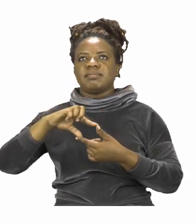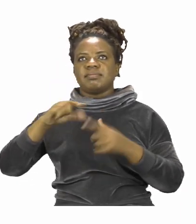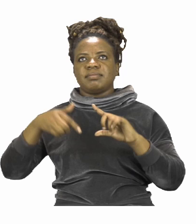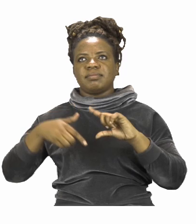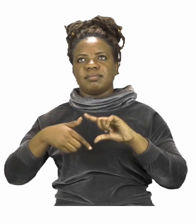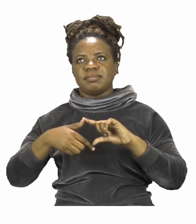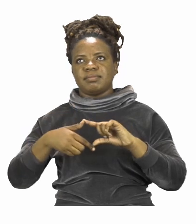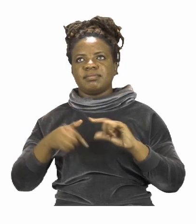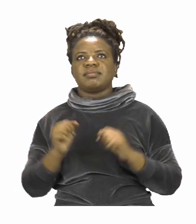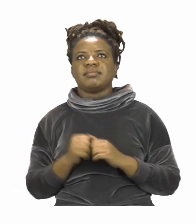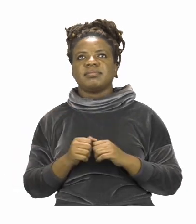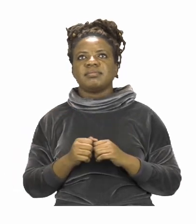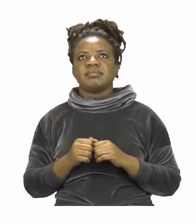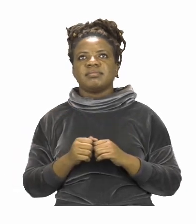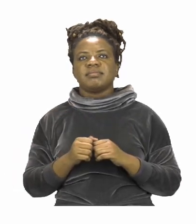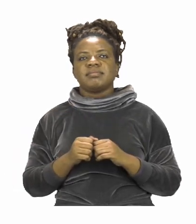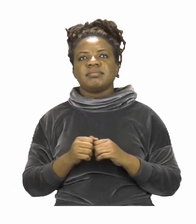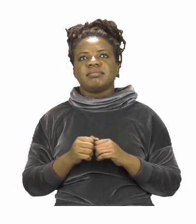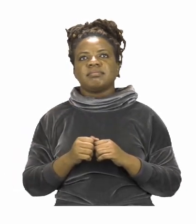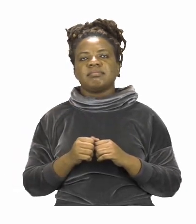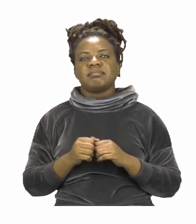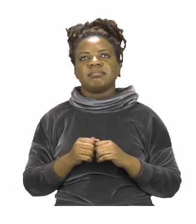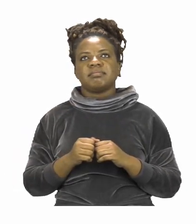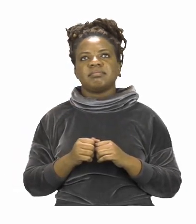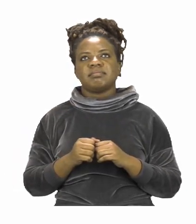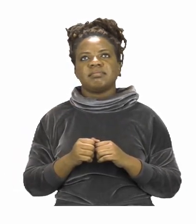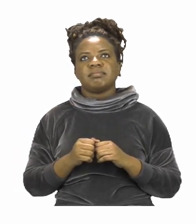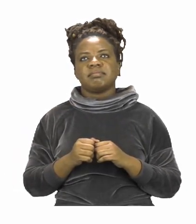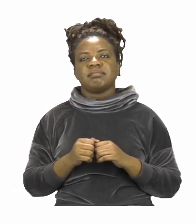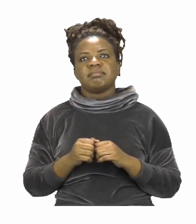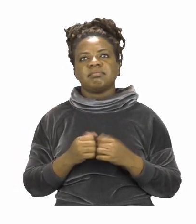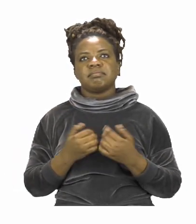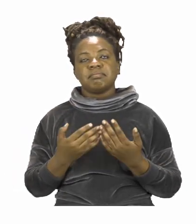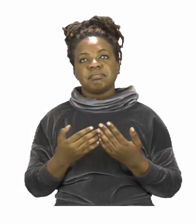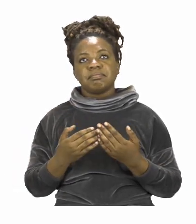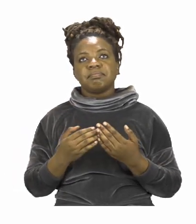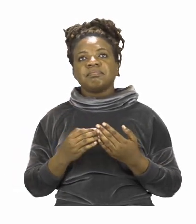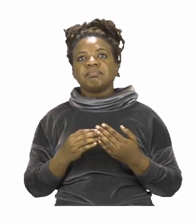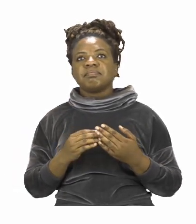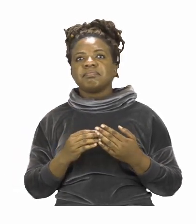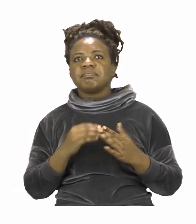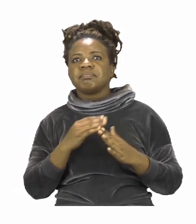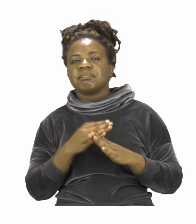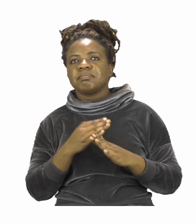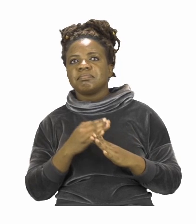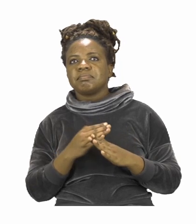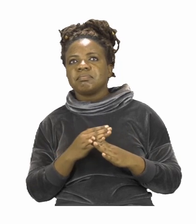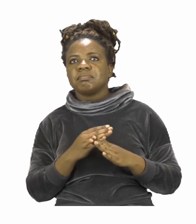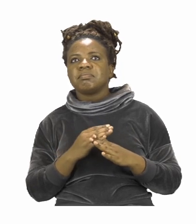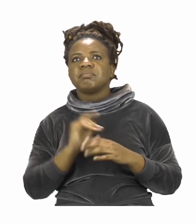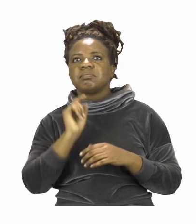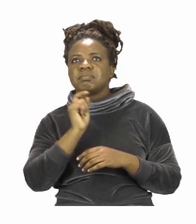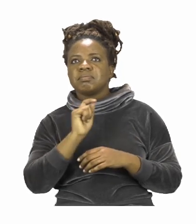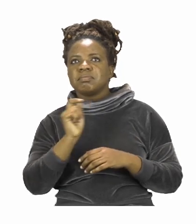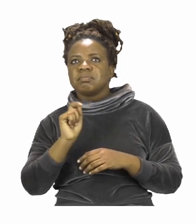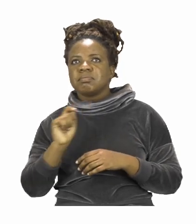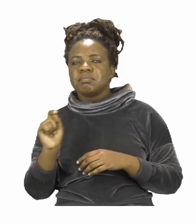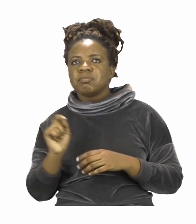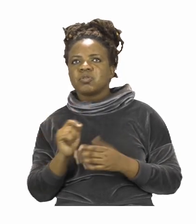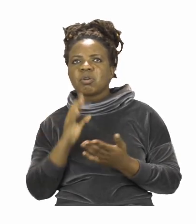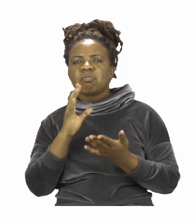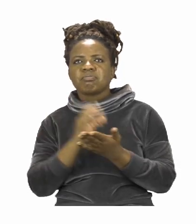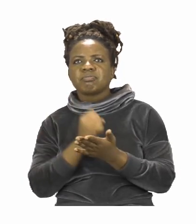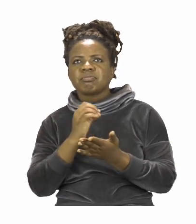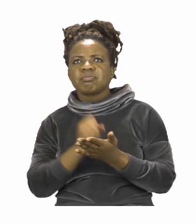Now, before you begin your exercise, which is asking you to write what shape each of the